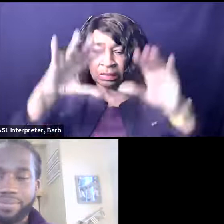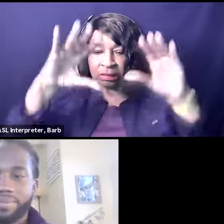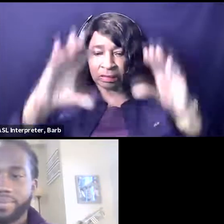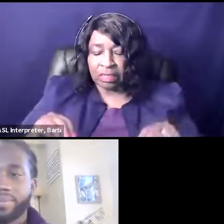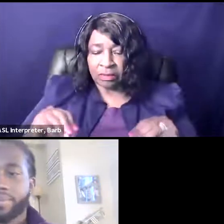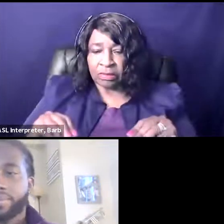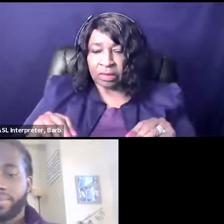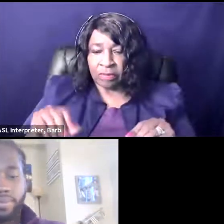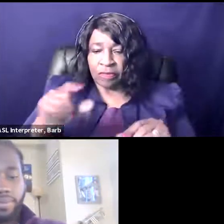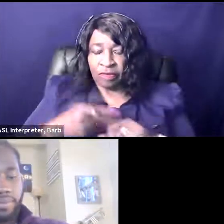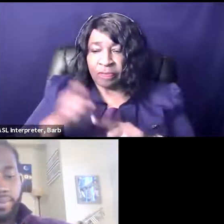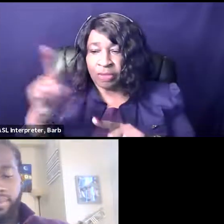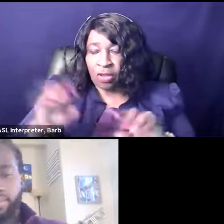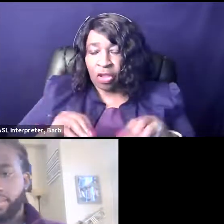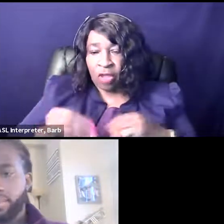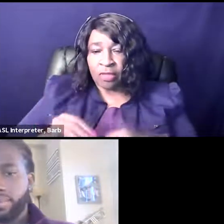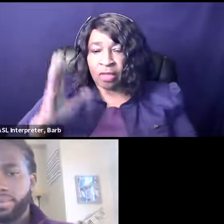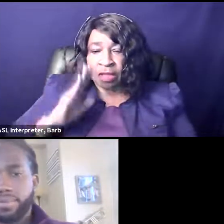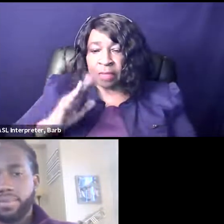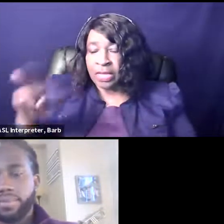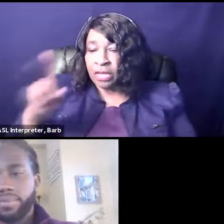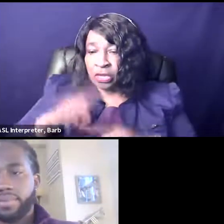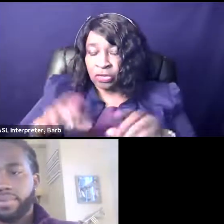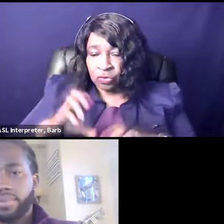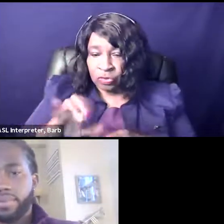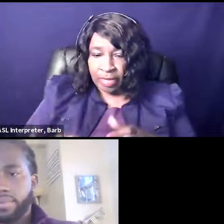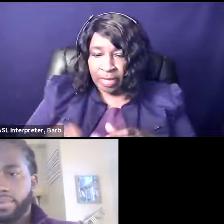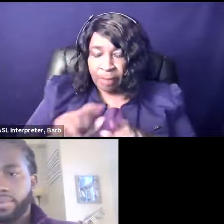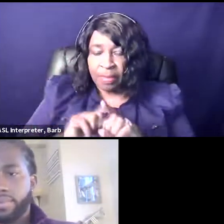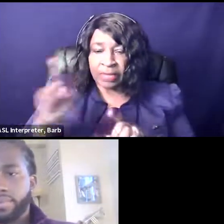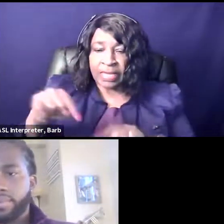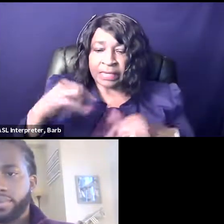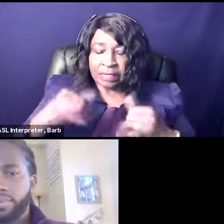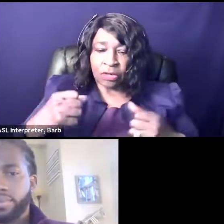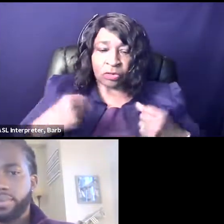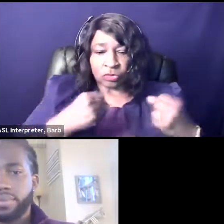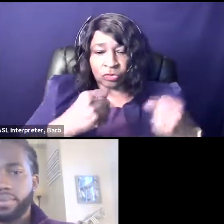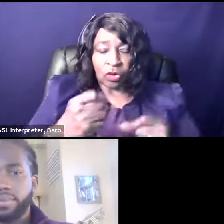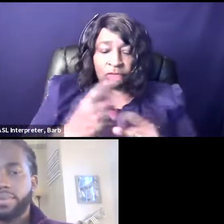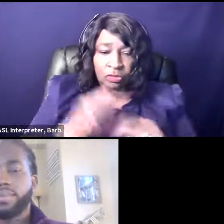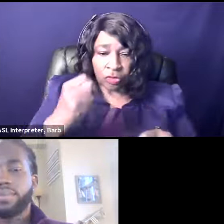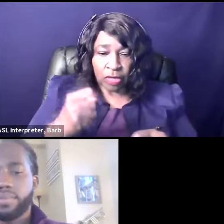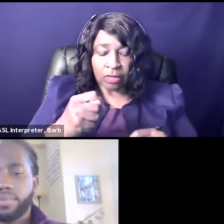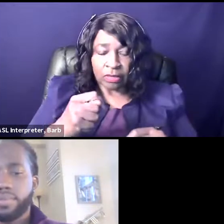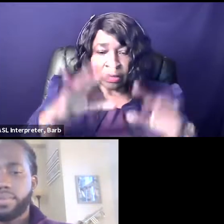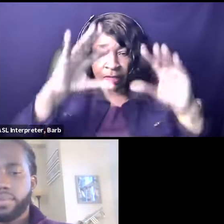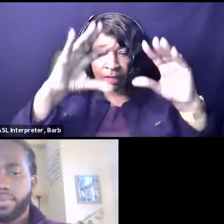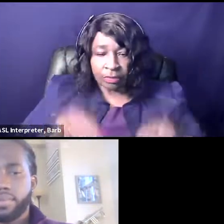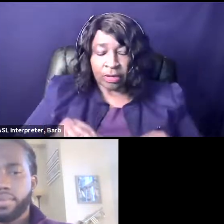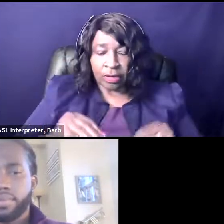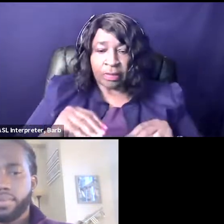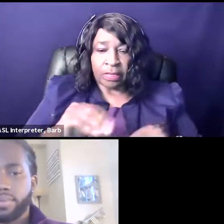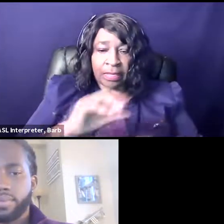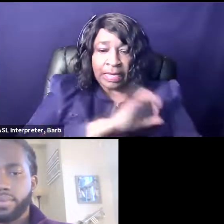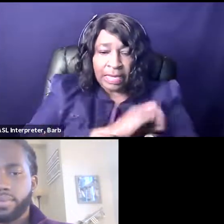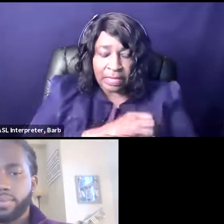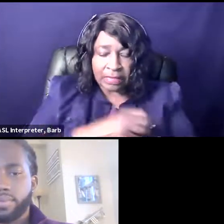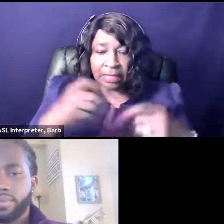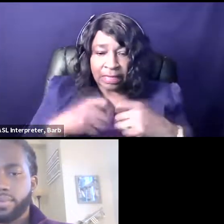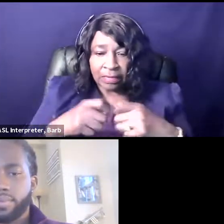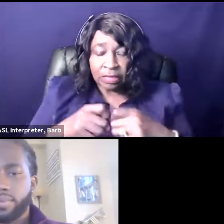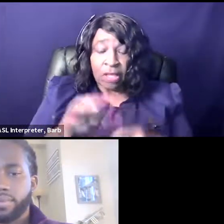bill, your usage remotely, they would still roll a truck to do shutoffs, right? And so the woman I was